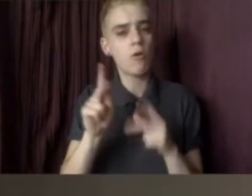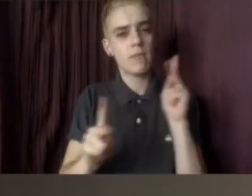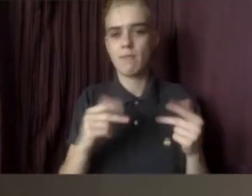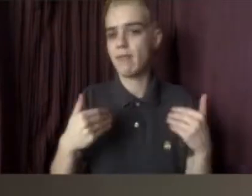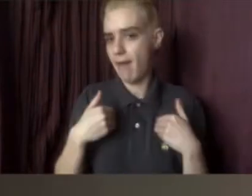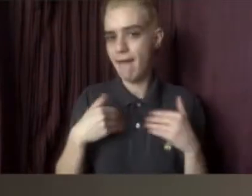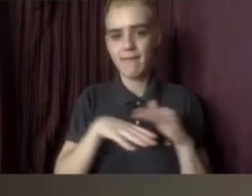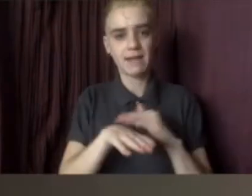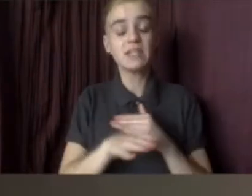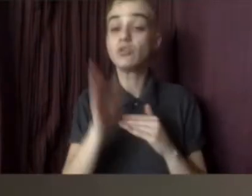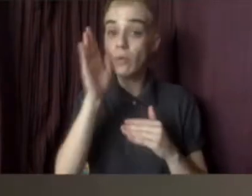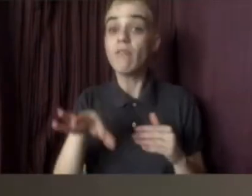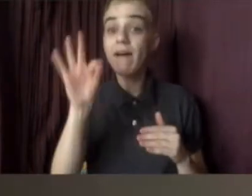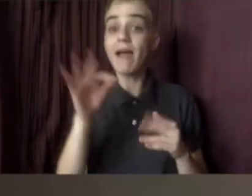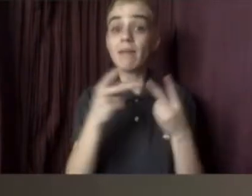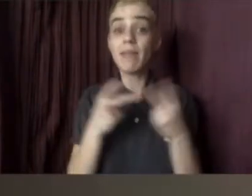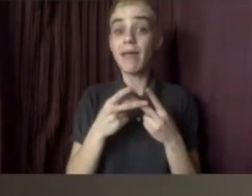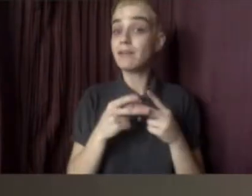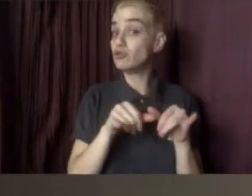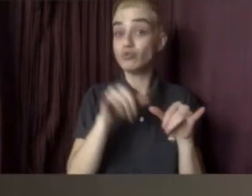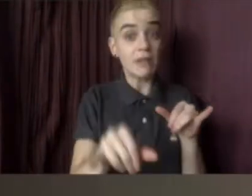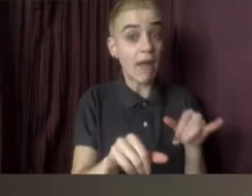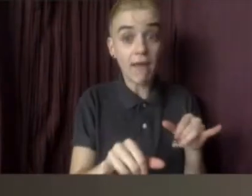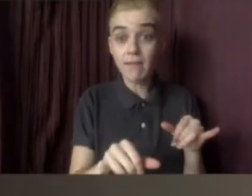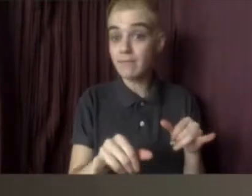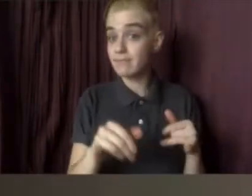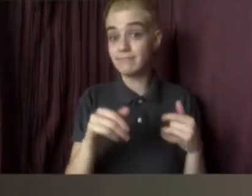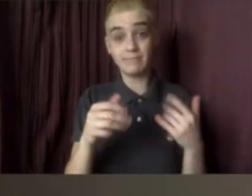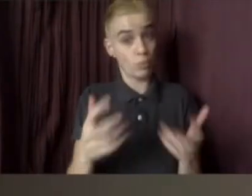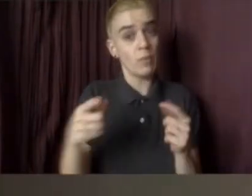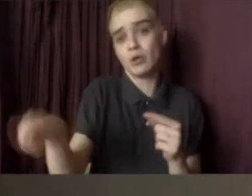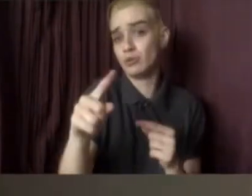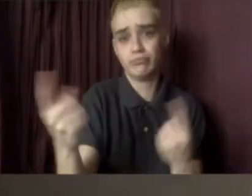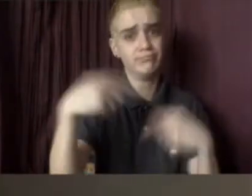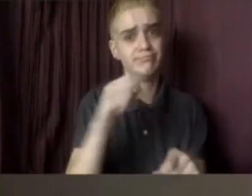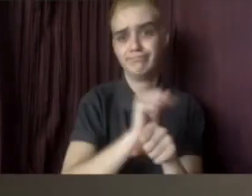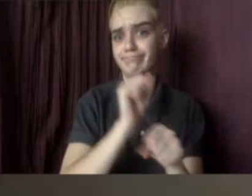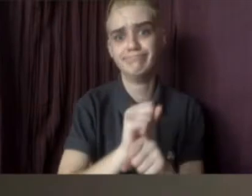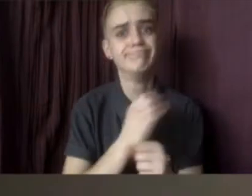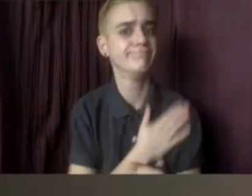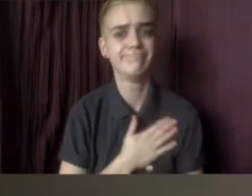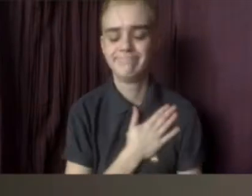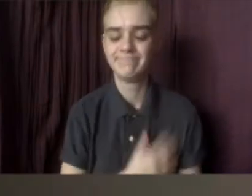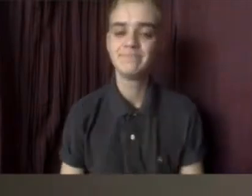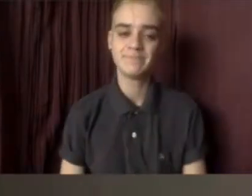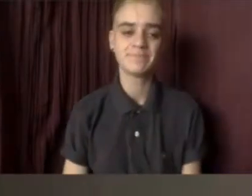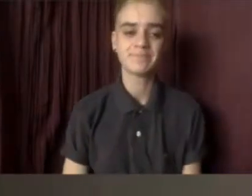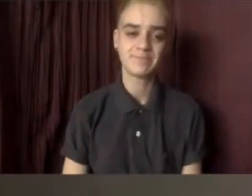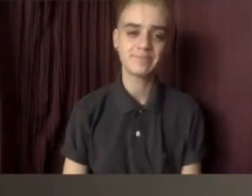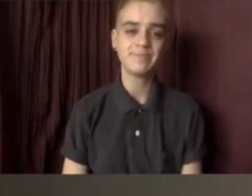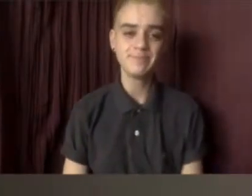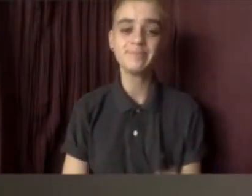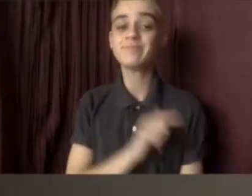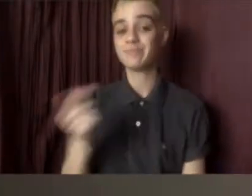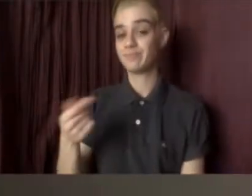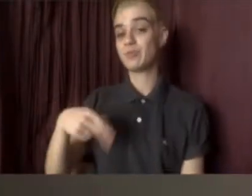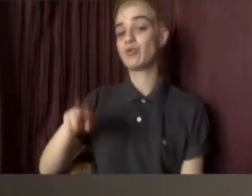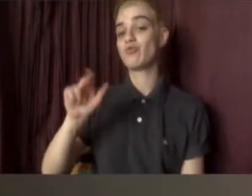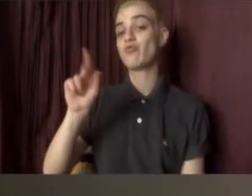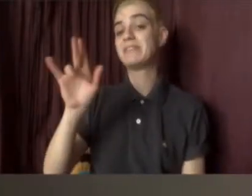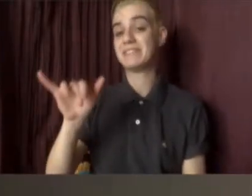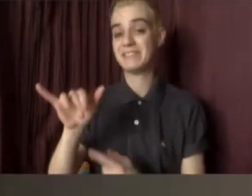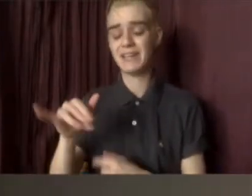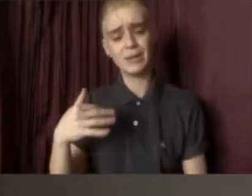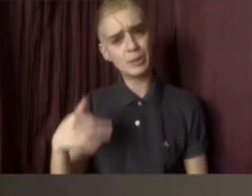all in your righteous fight, that's for sure. So Faithful Democracy, we are kind